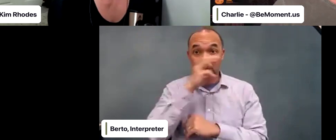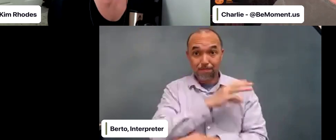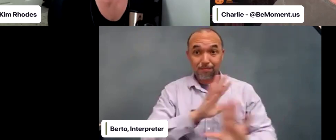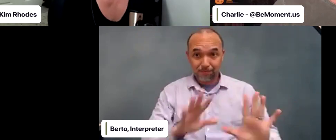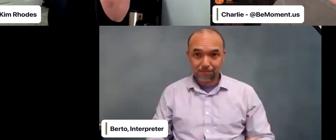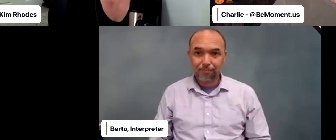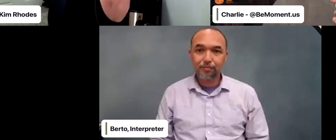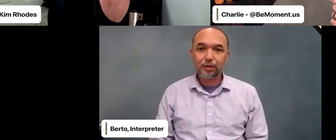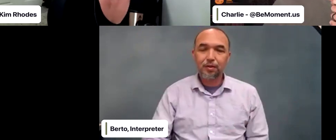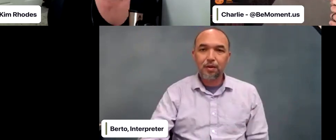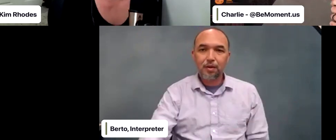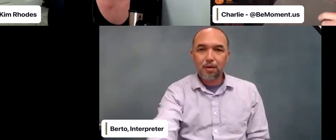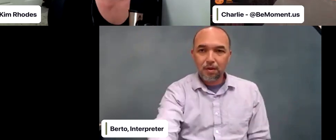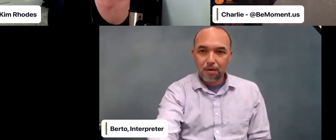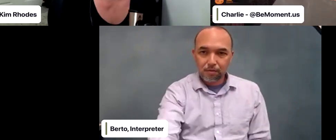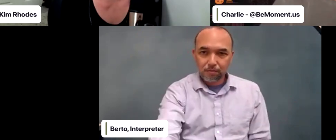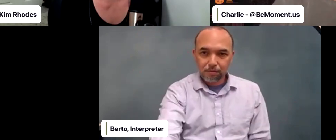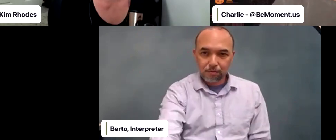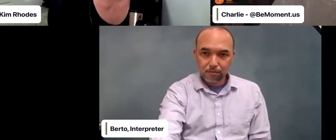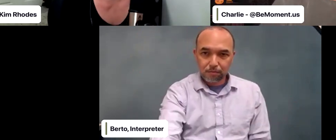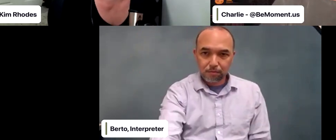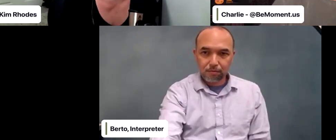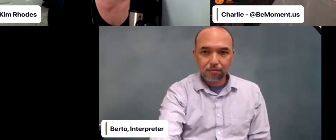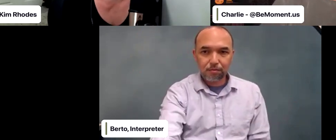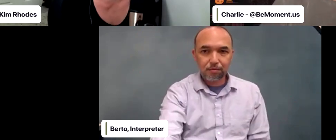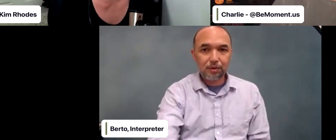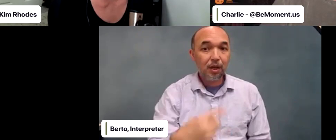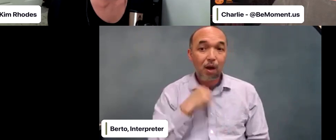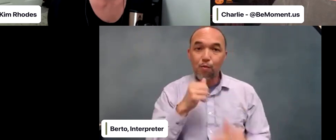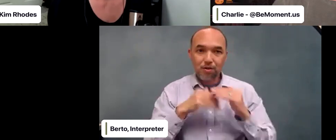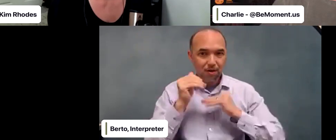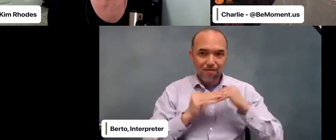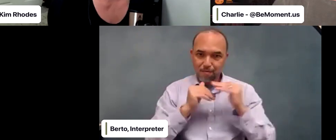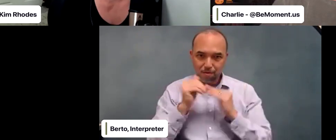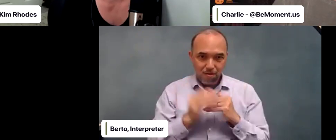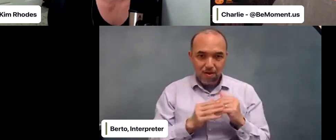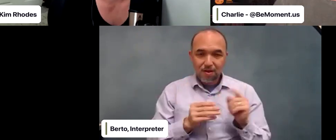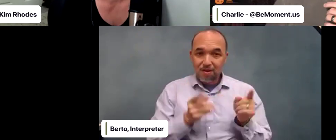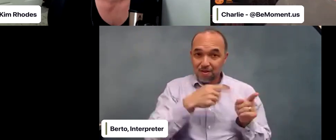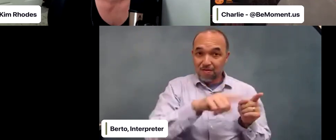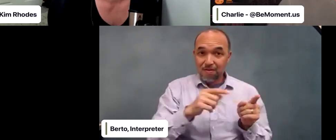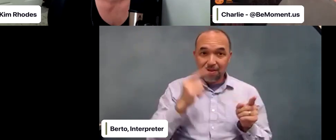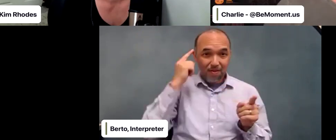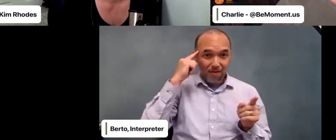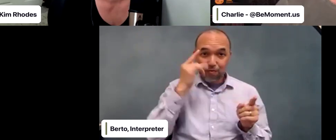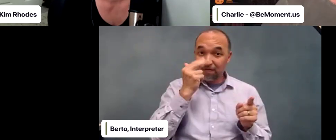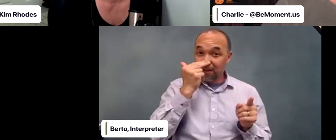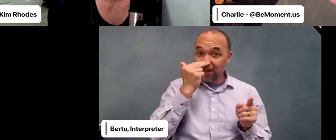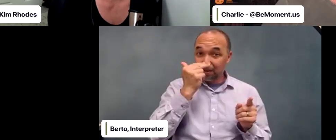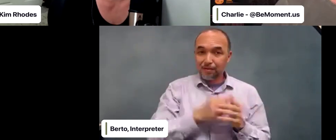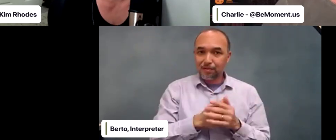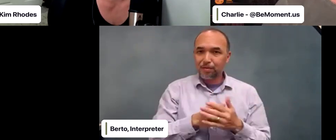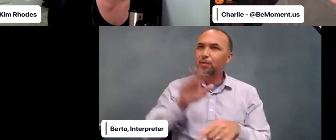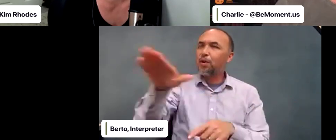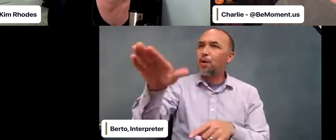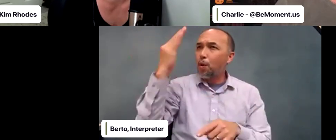Because they thought it was hilarious that I was uncomfortable. And they said, why can't you go in her room? They said, he won't let me in. I